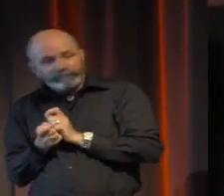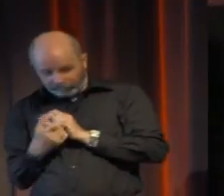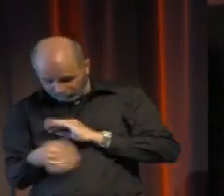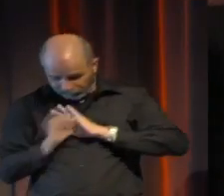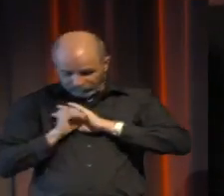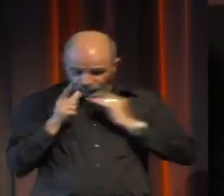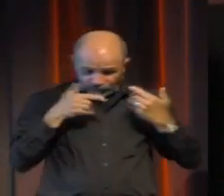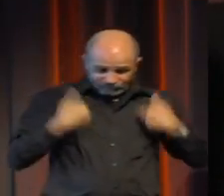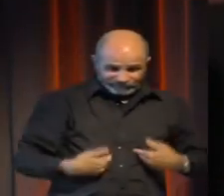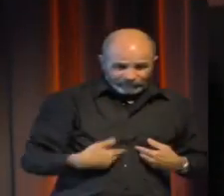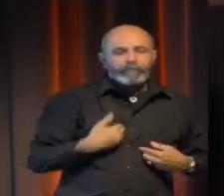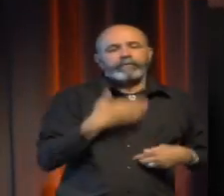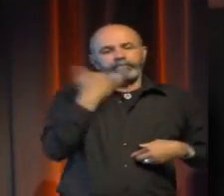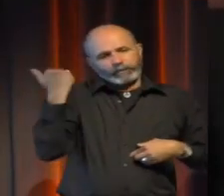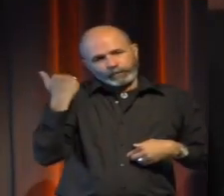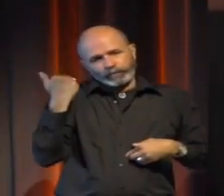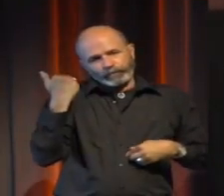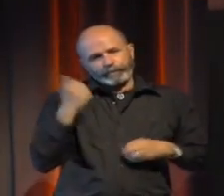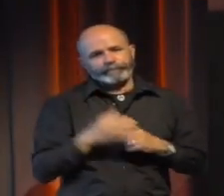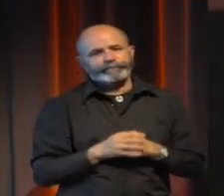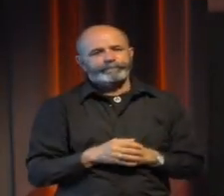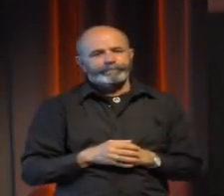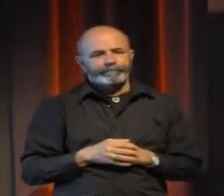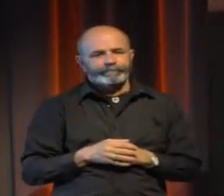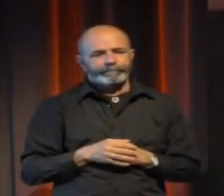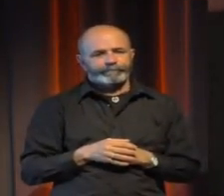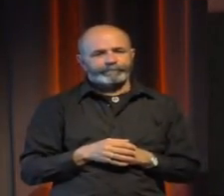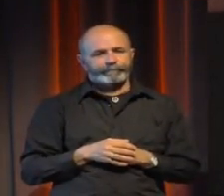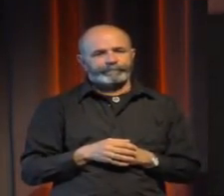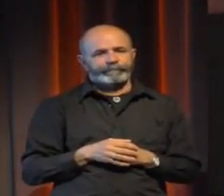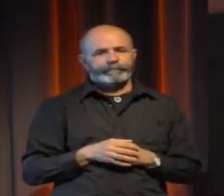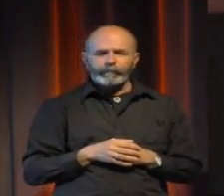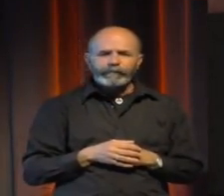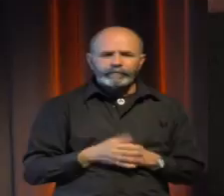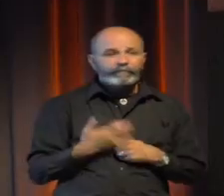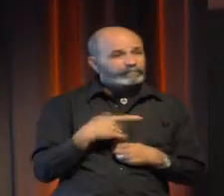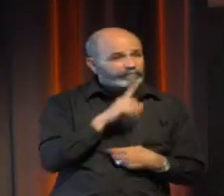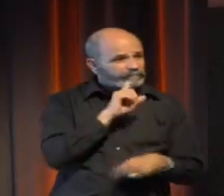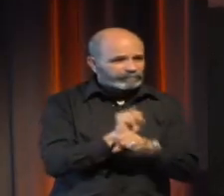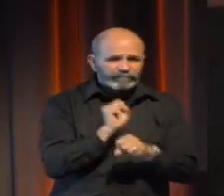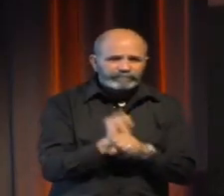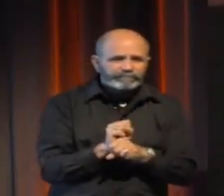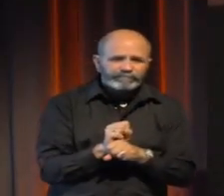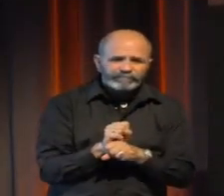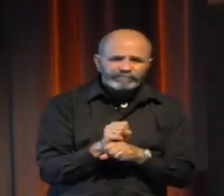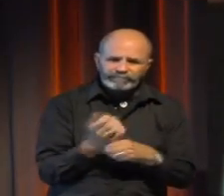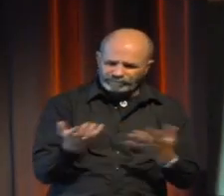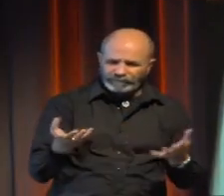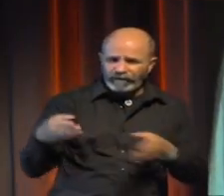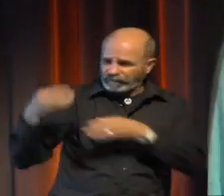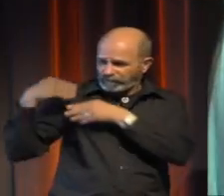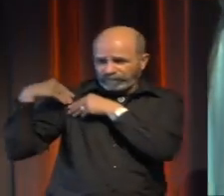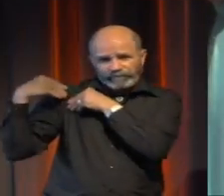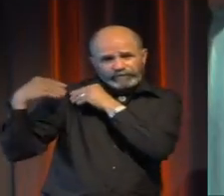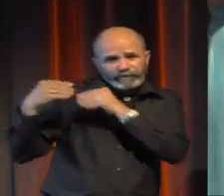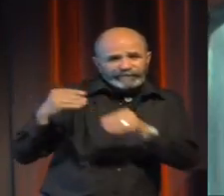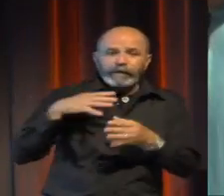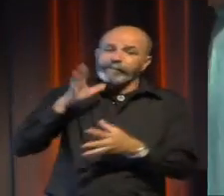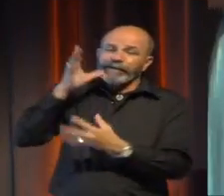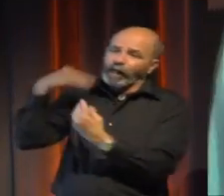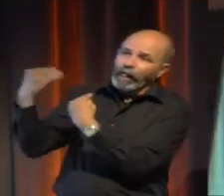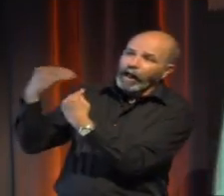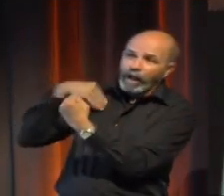true. We may have been influenced heavily by the generation before us, but we still have the opportunity